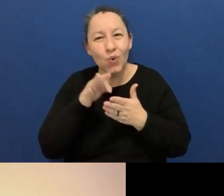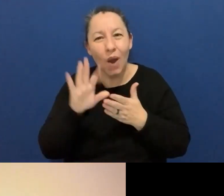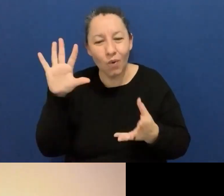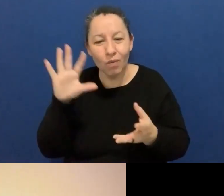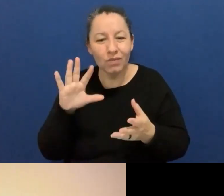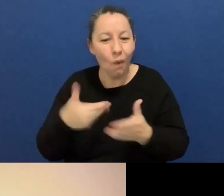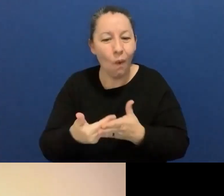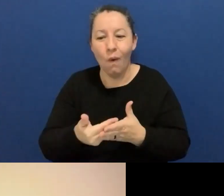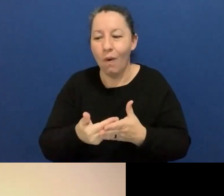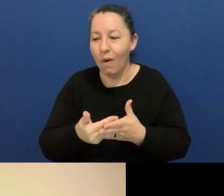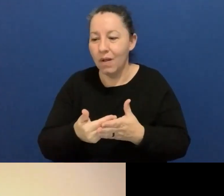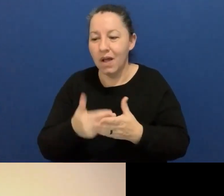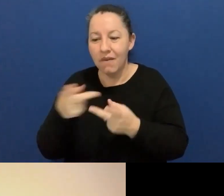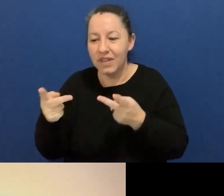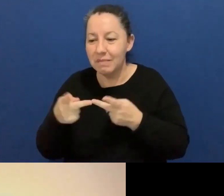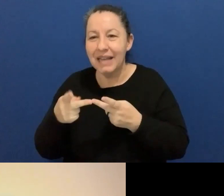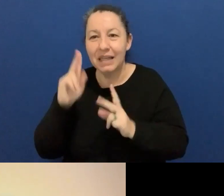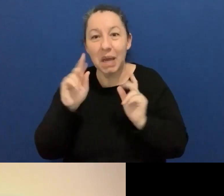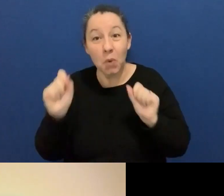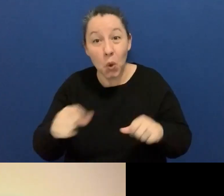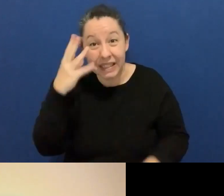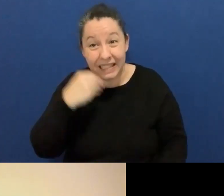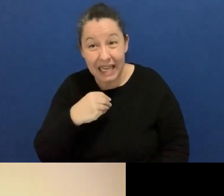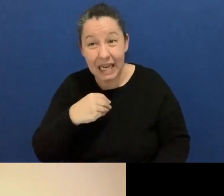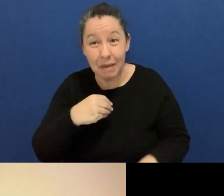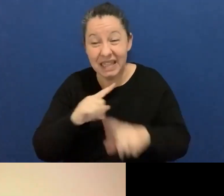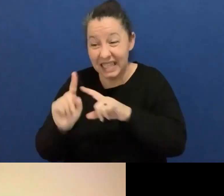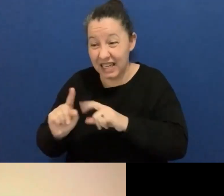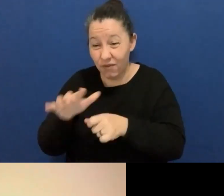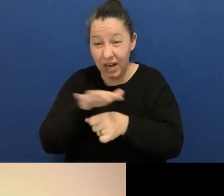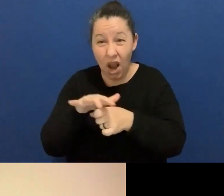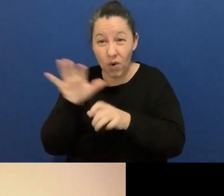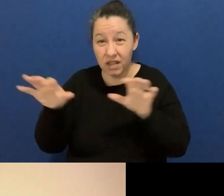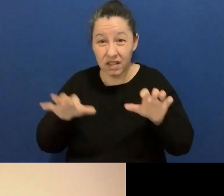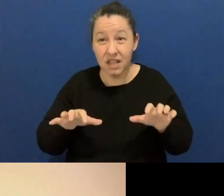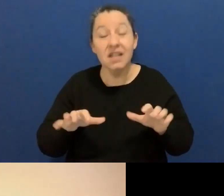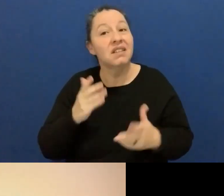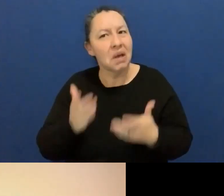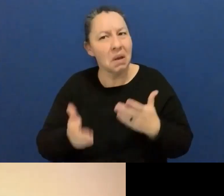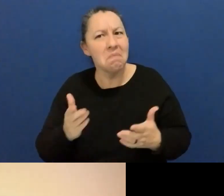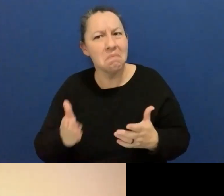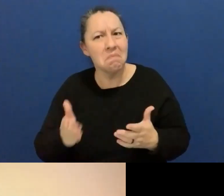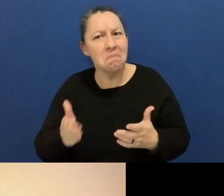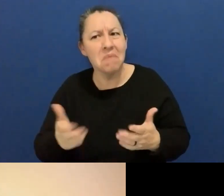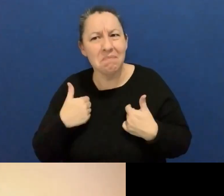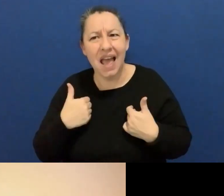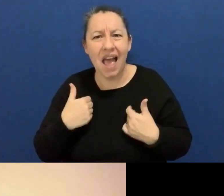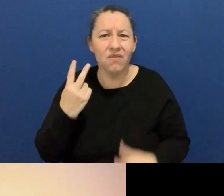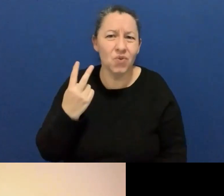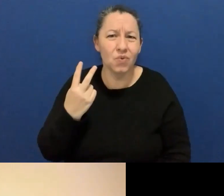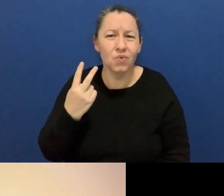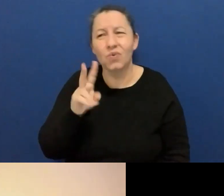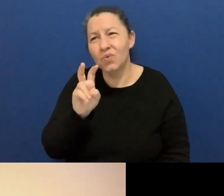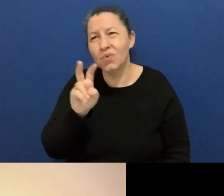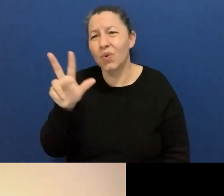that people could sleep in these various areas, it might house like 200 or 300. It